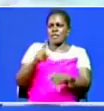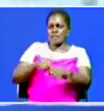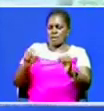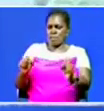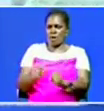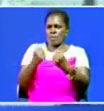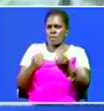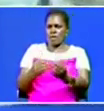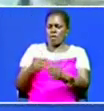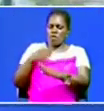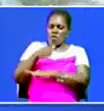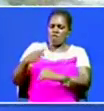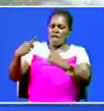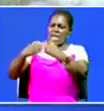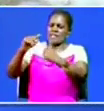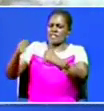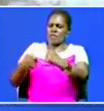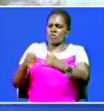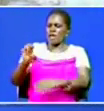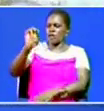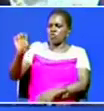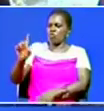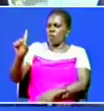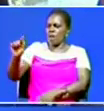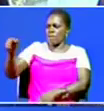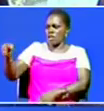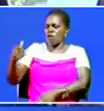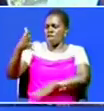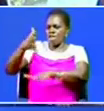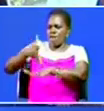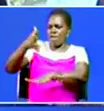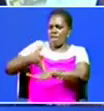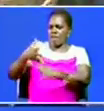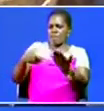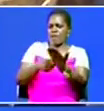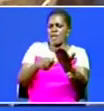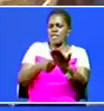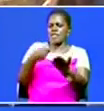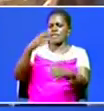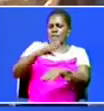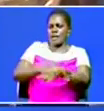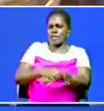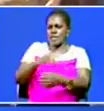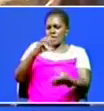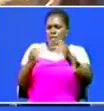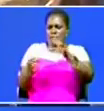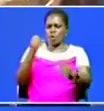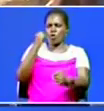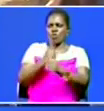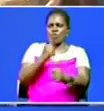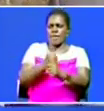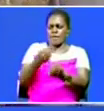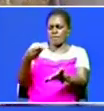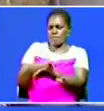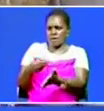incident, over 8,000 euros and 100 million shillings of fake currency were recovered and chemicals used to clean the